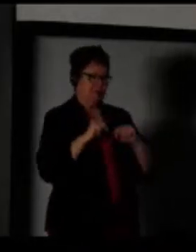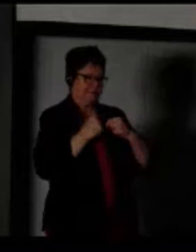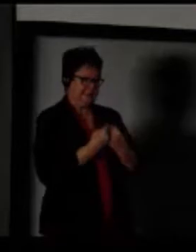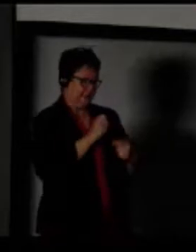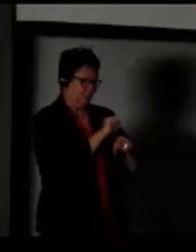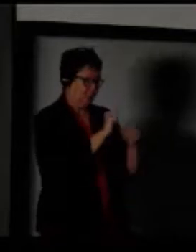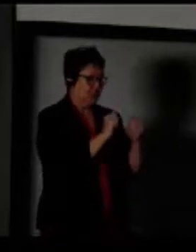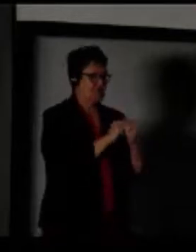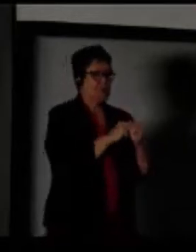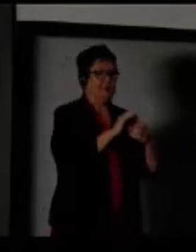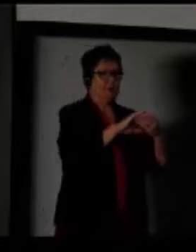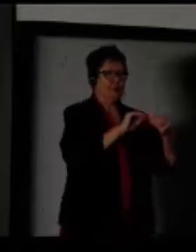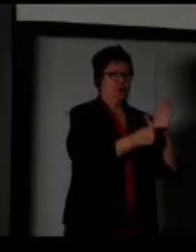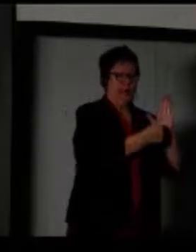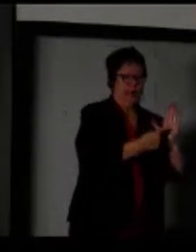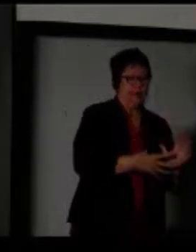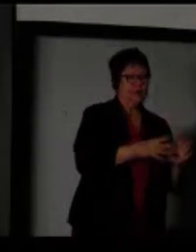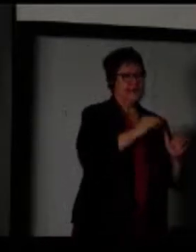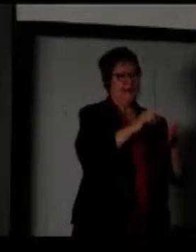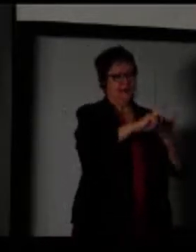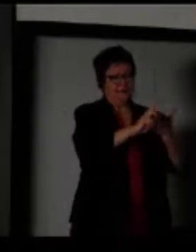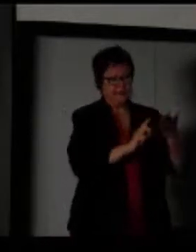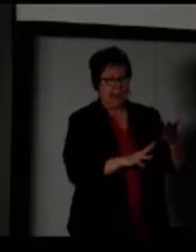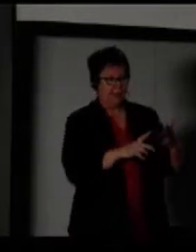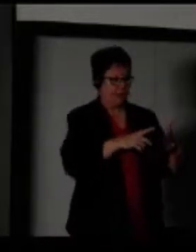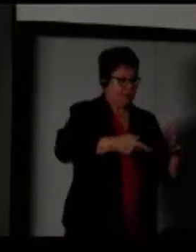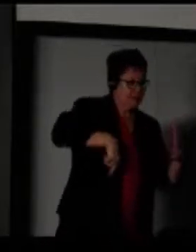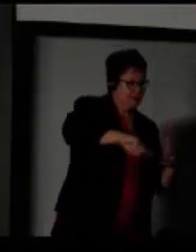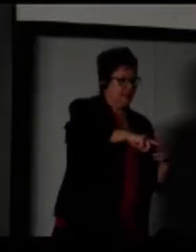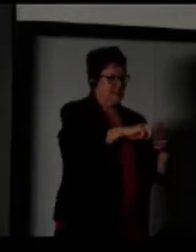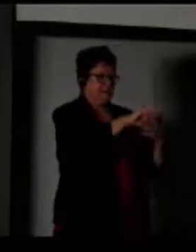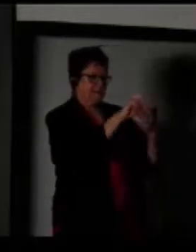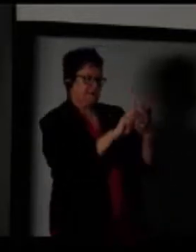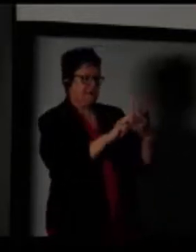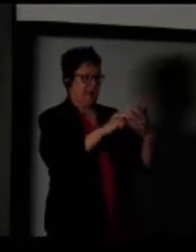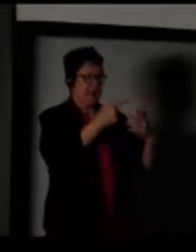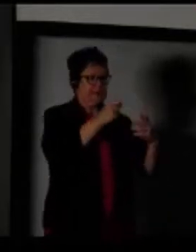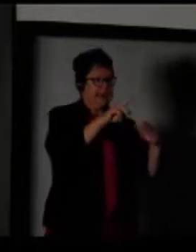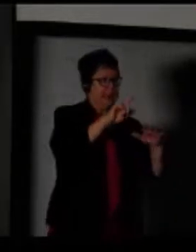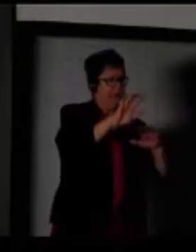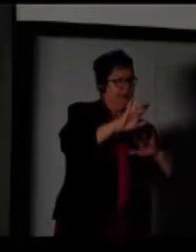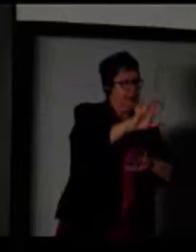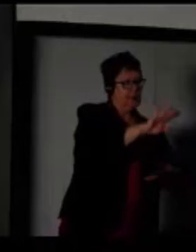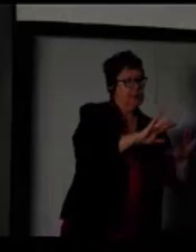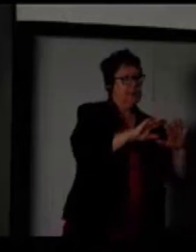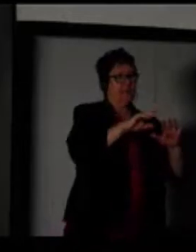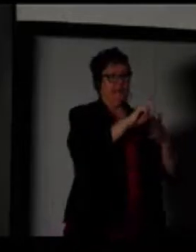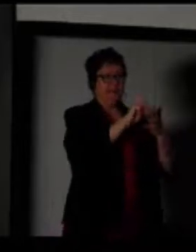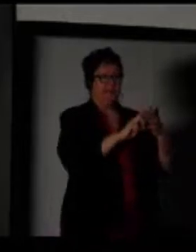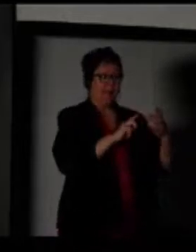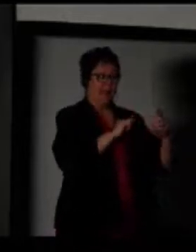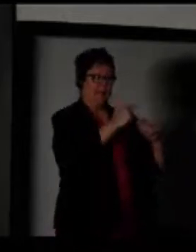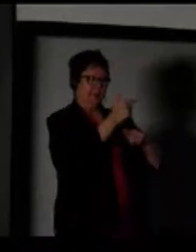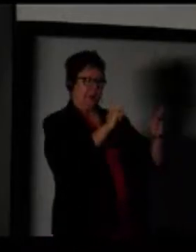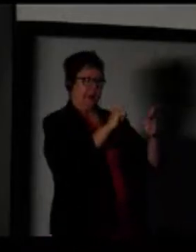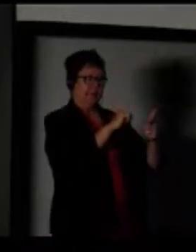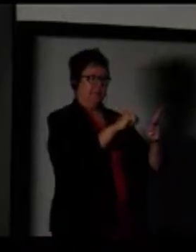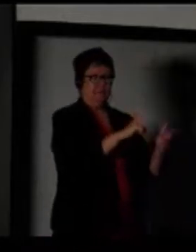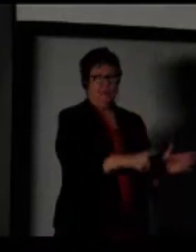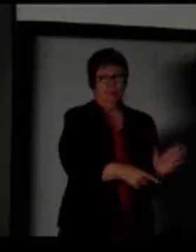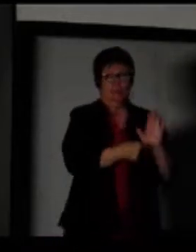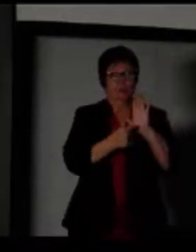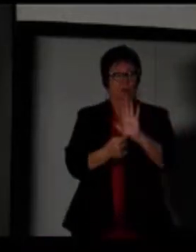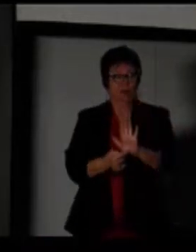with the curators, that works with designers, they design the galleries, they design the interactives, it goes out on display, then we